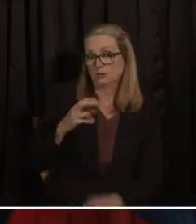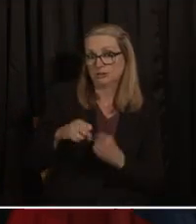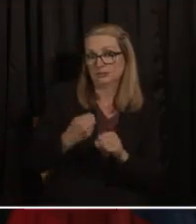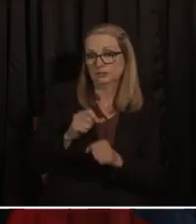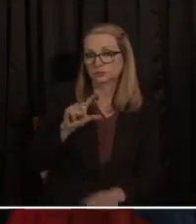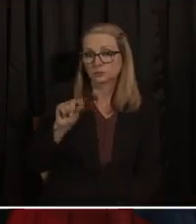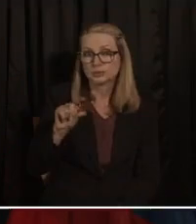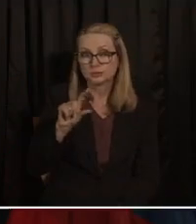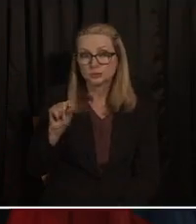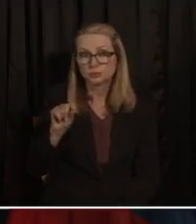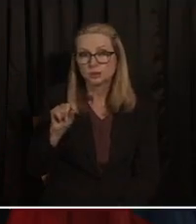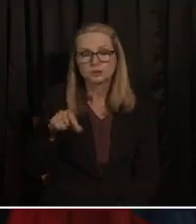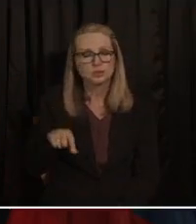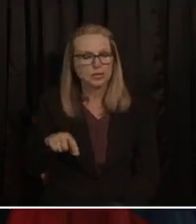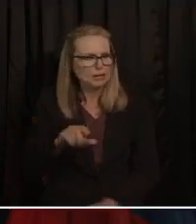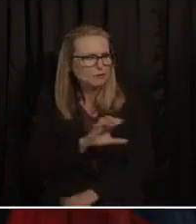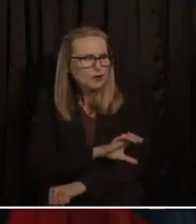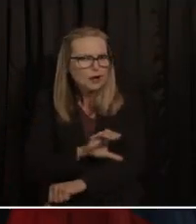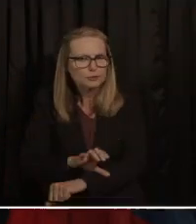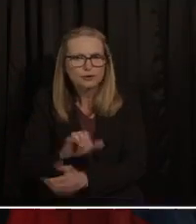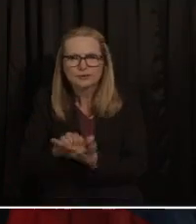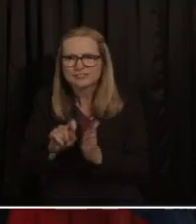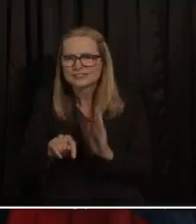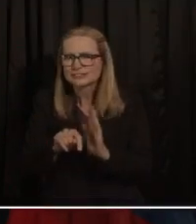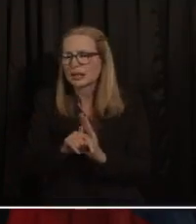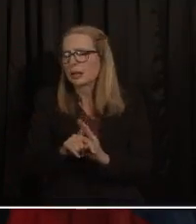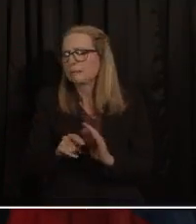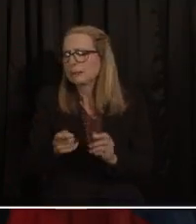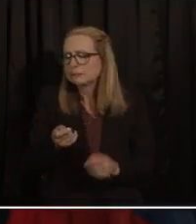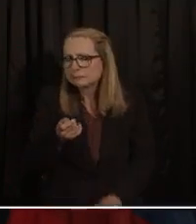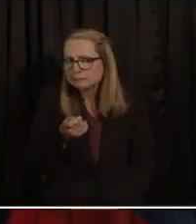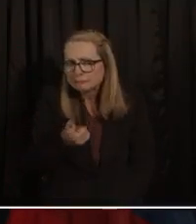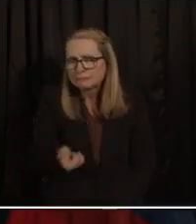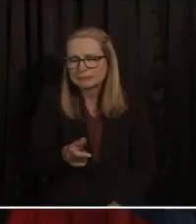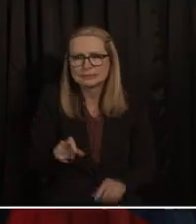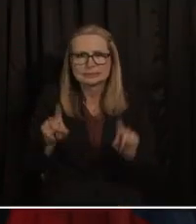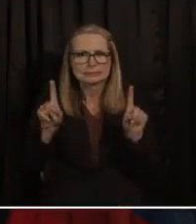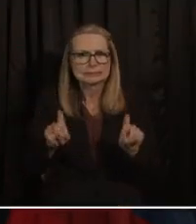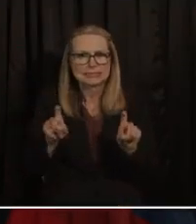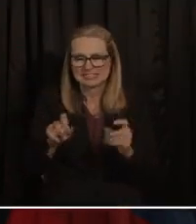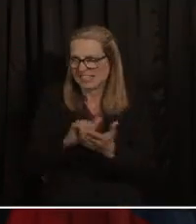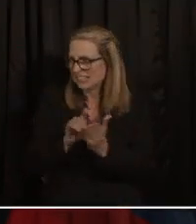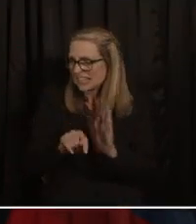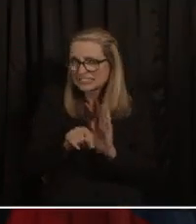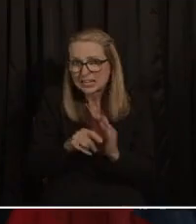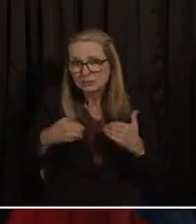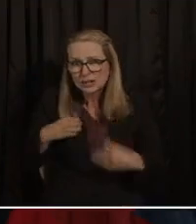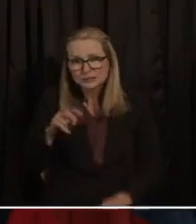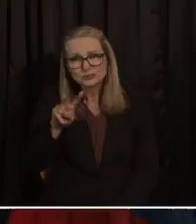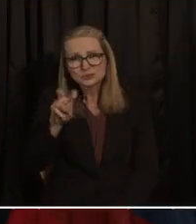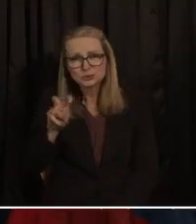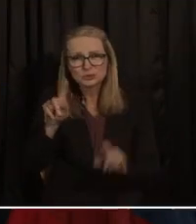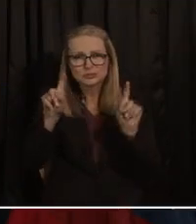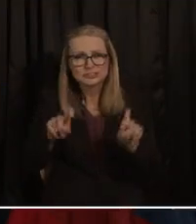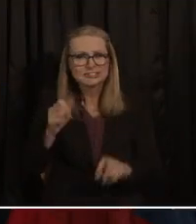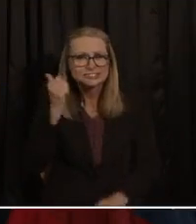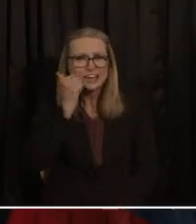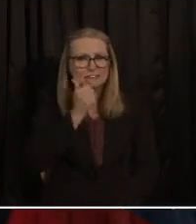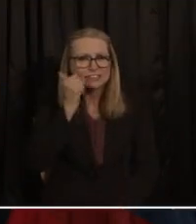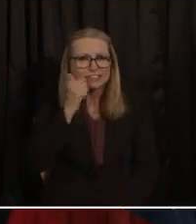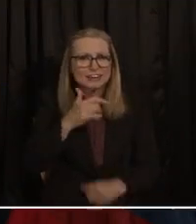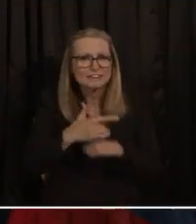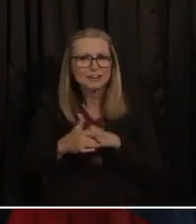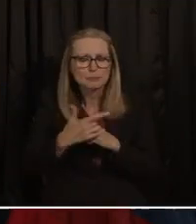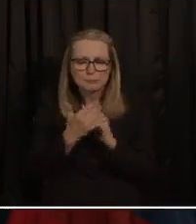others, had very little testing capability. There was about 200 tests per day at that time. Now, the state